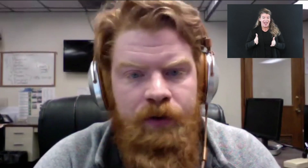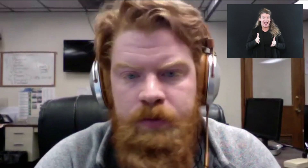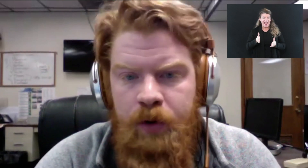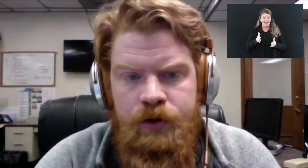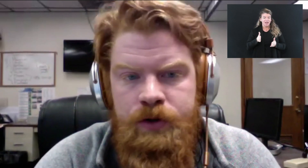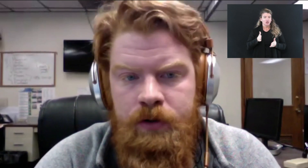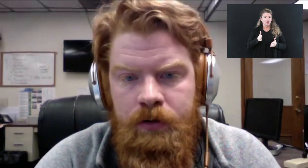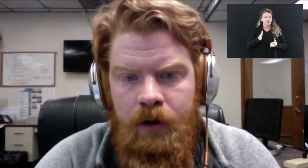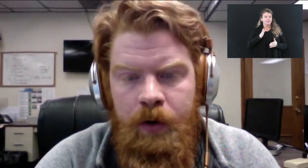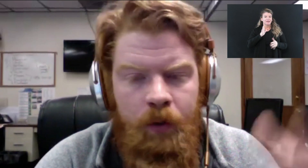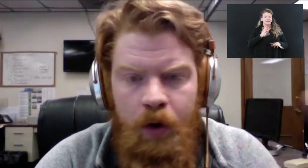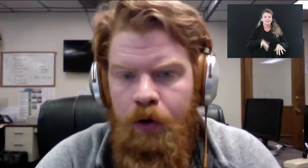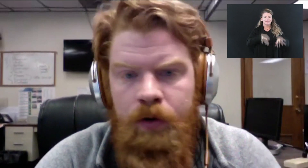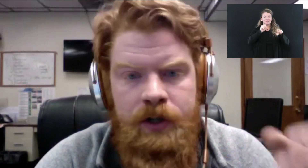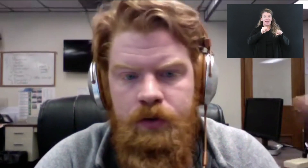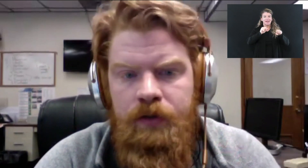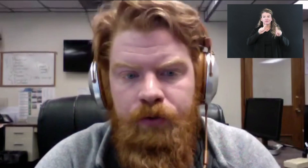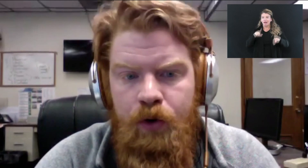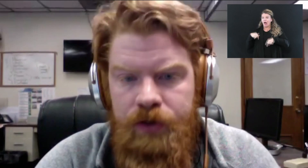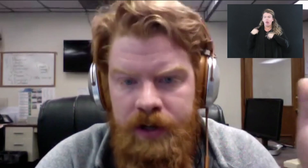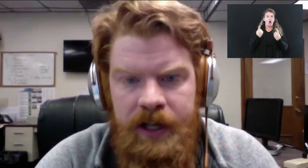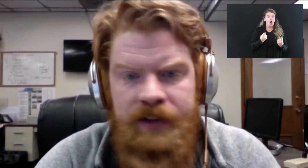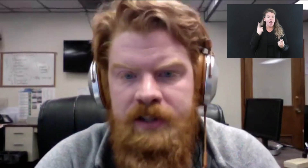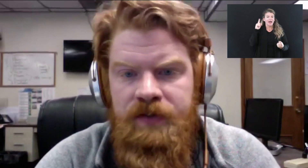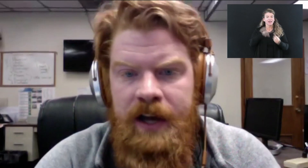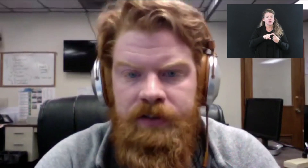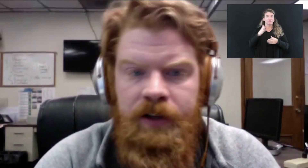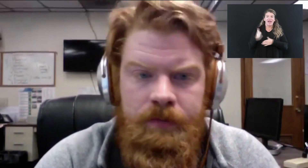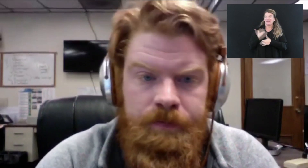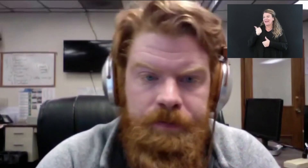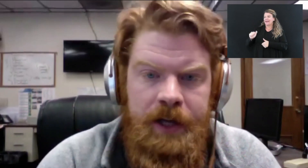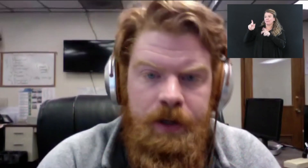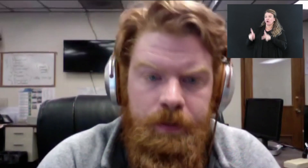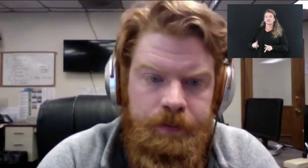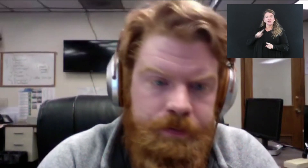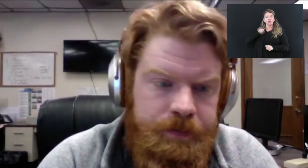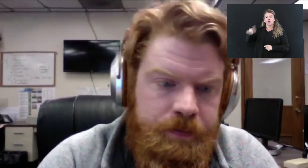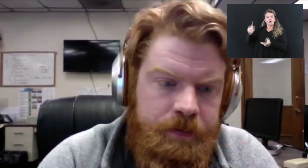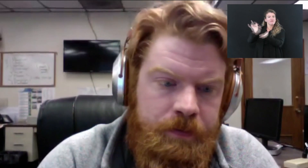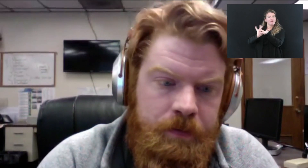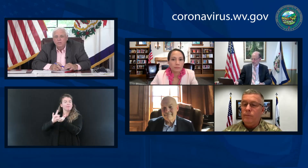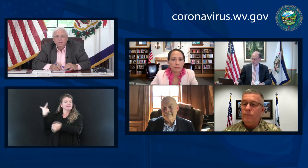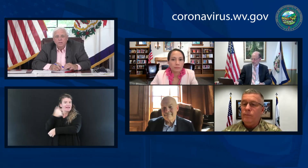the average person can go in a Walgreens or a Fruth and get this vaccine? Thank you.